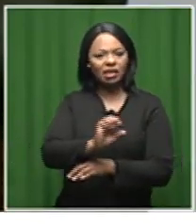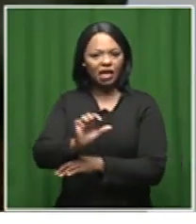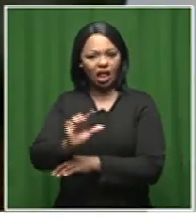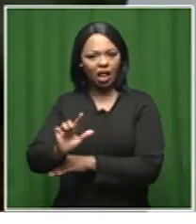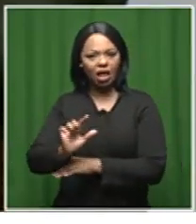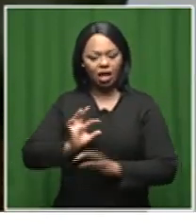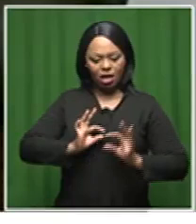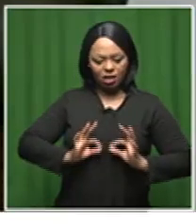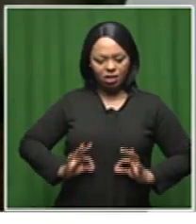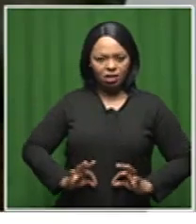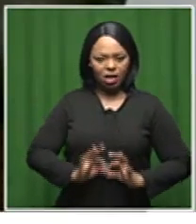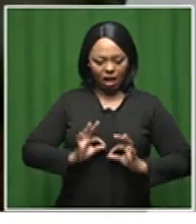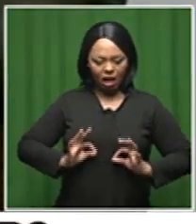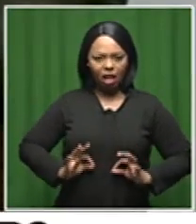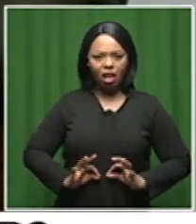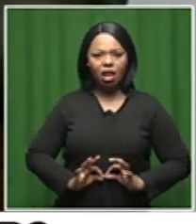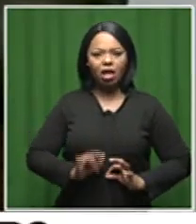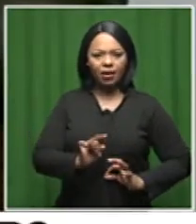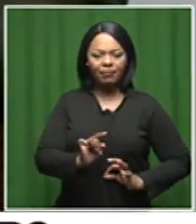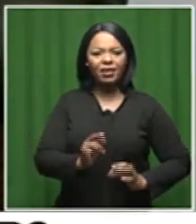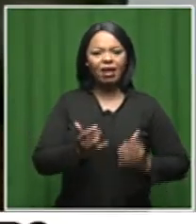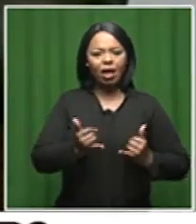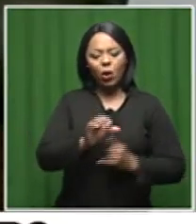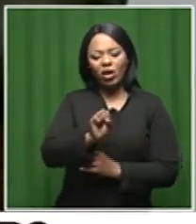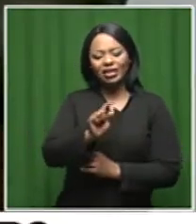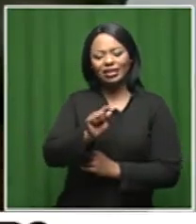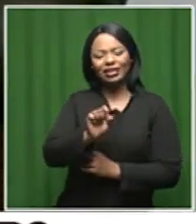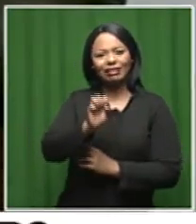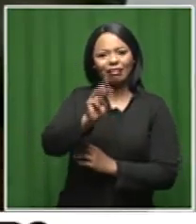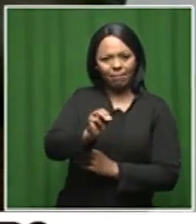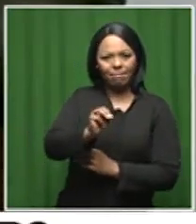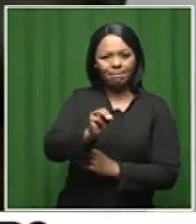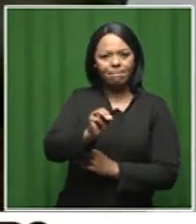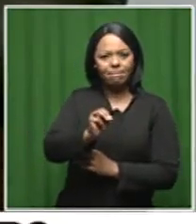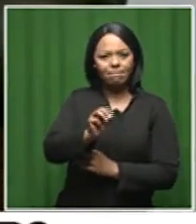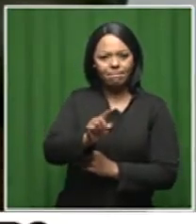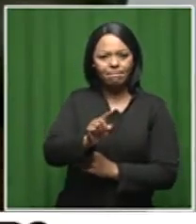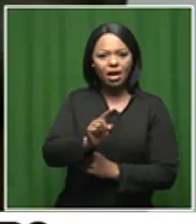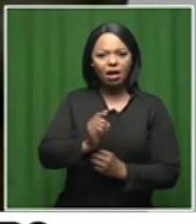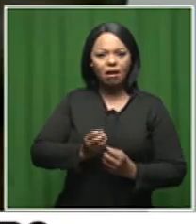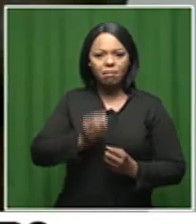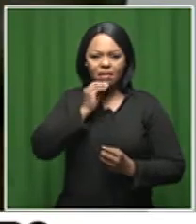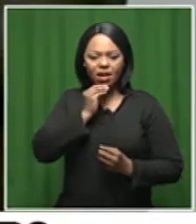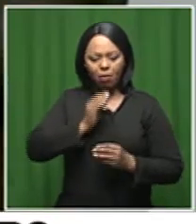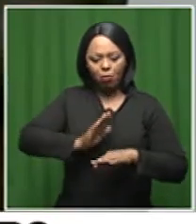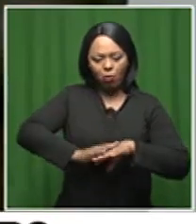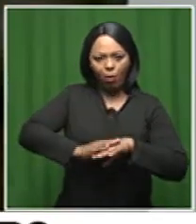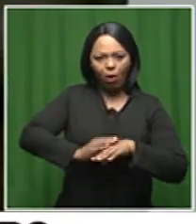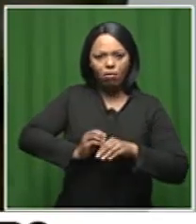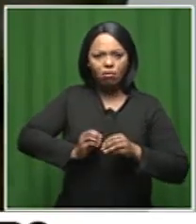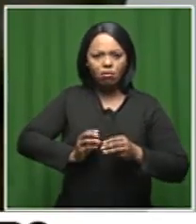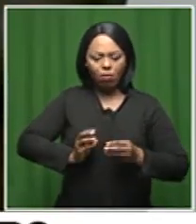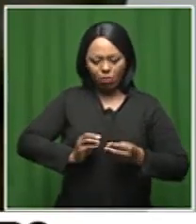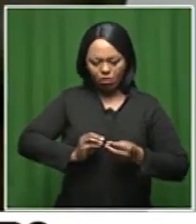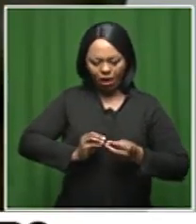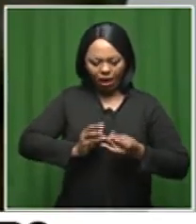cells, goes wrong. The genetic coding much like is the coding that we